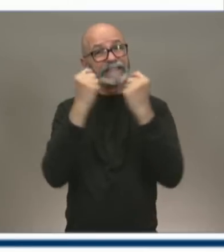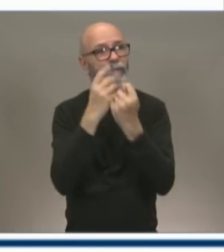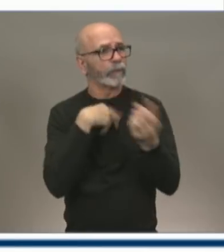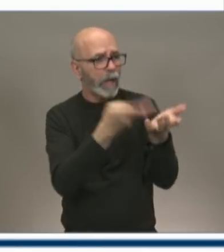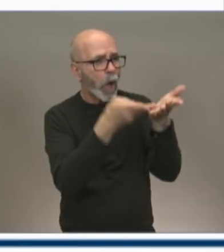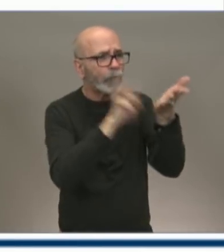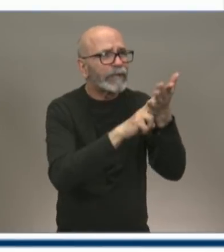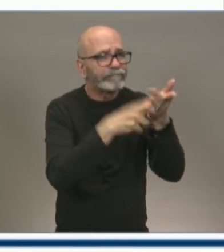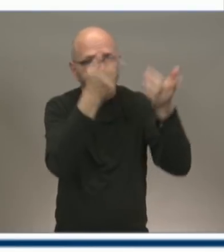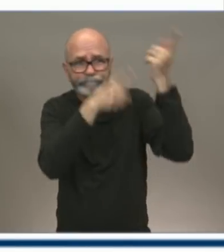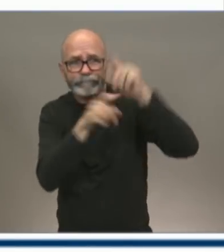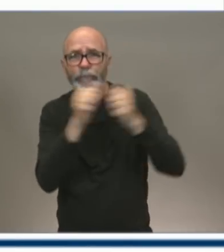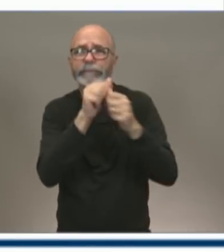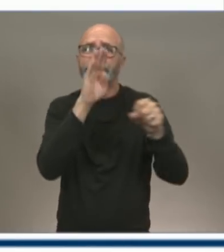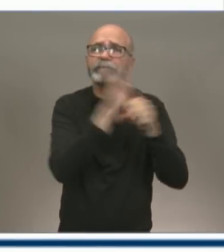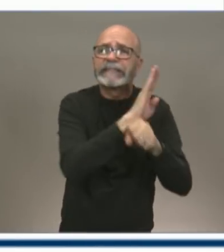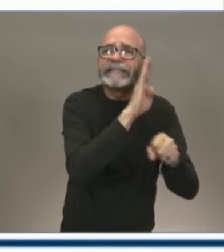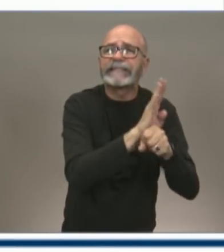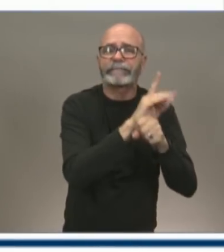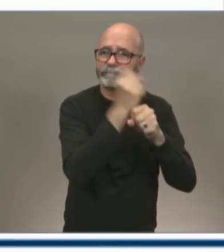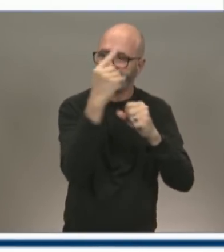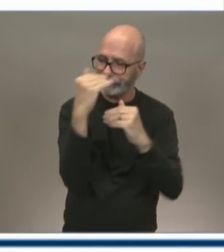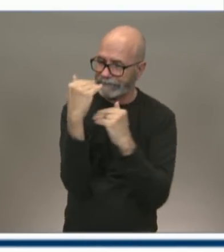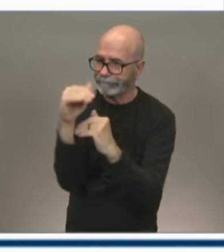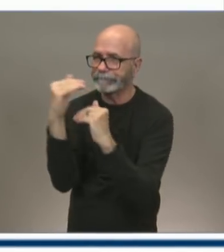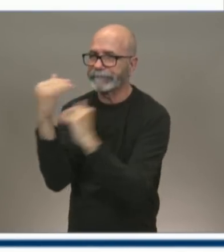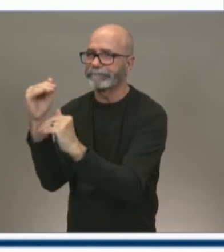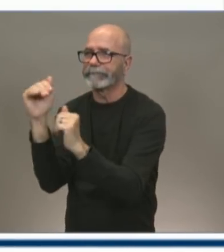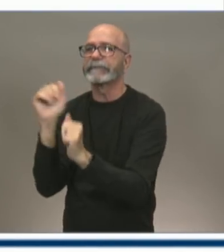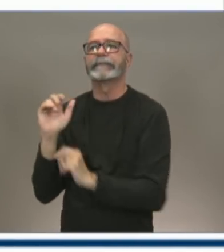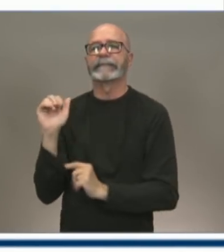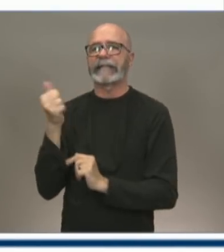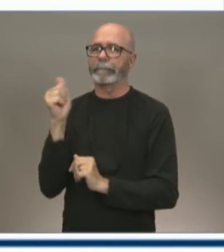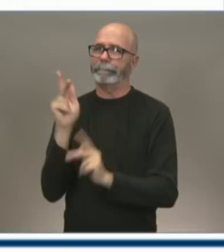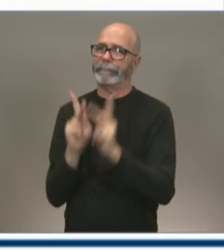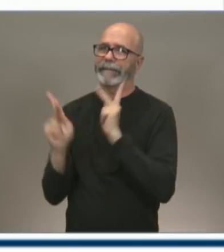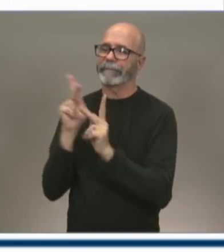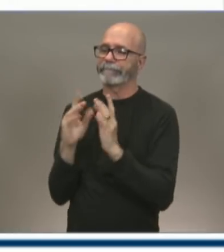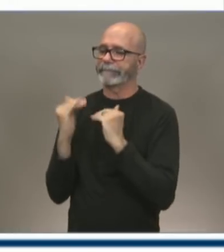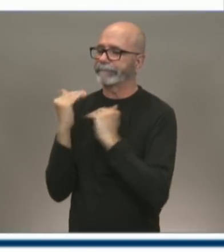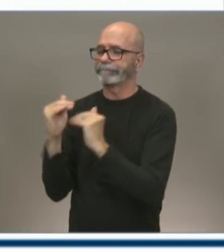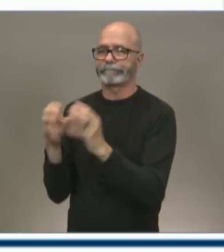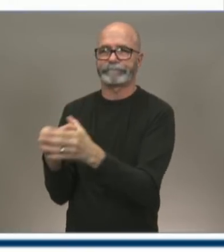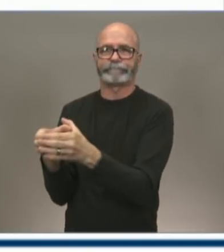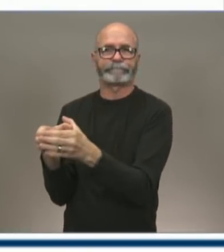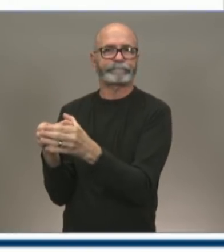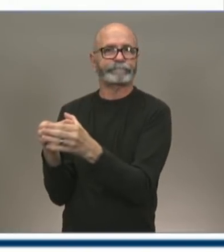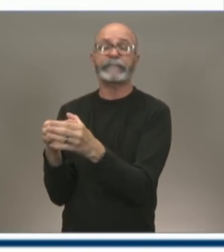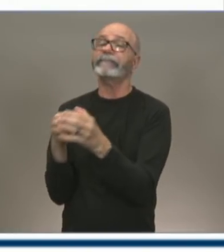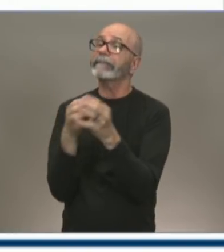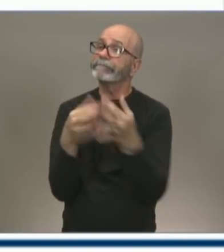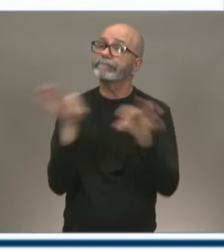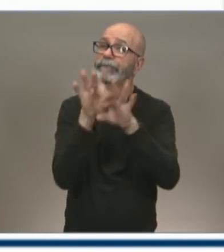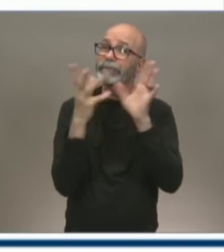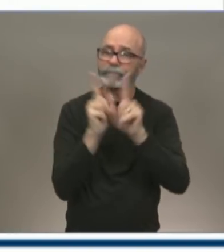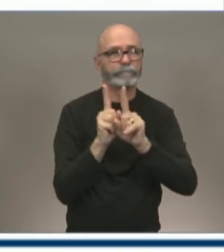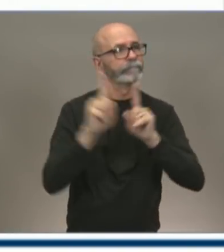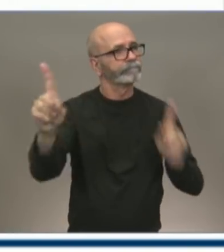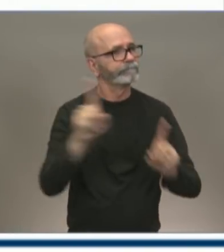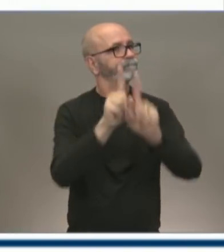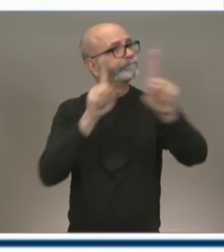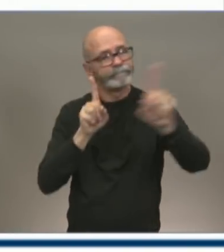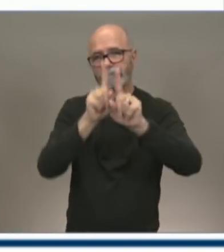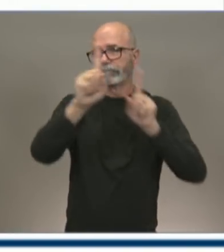is limited to 10 people maximum. And they must maintain physical distance from anybody else in